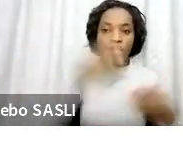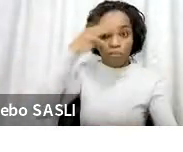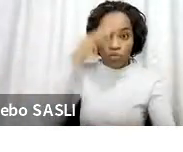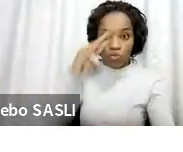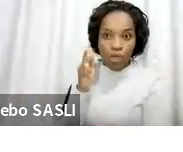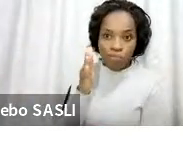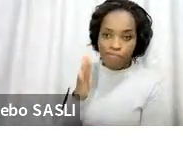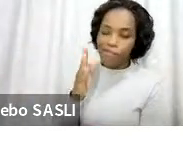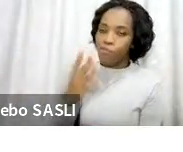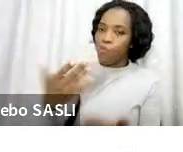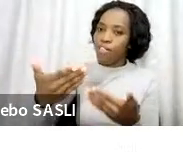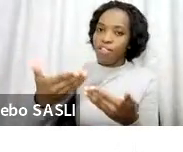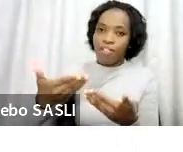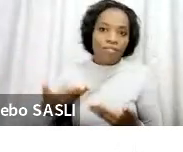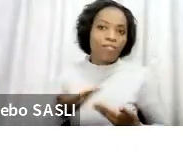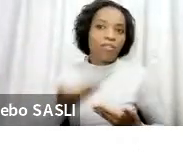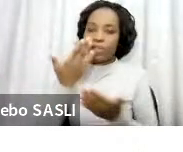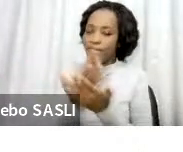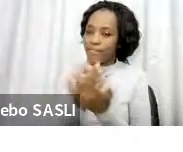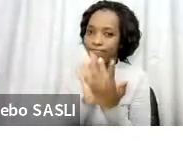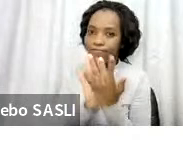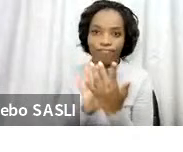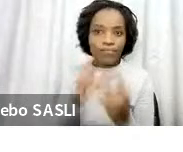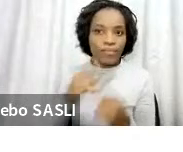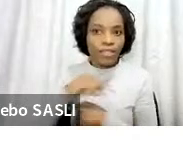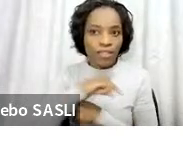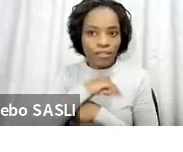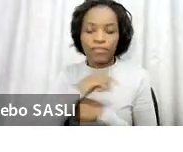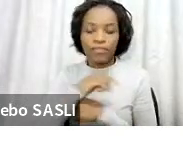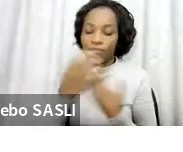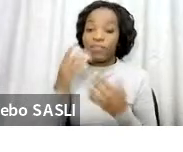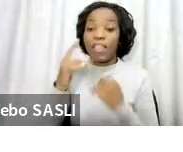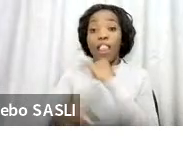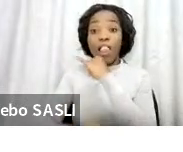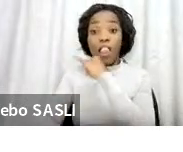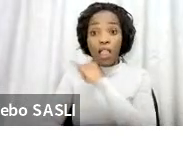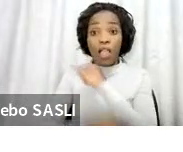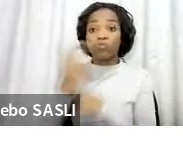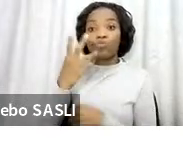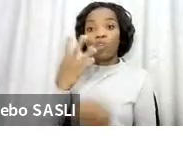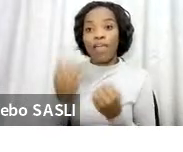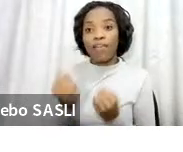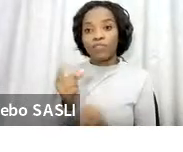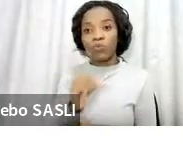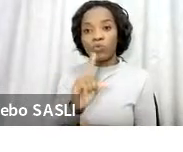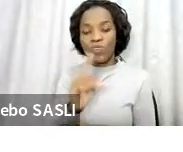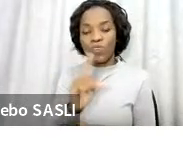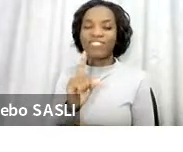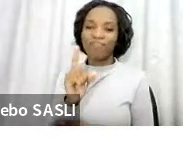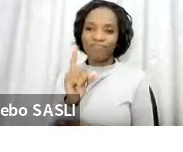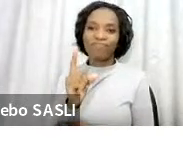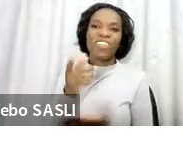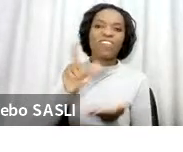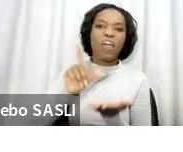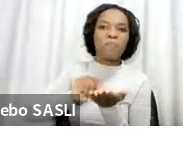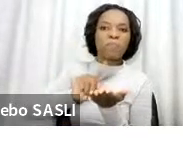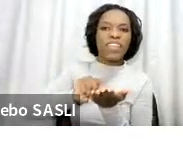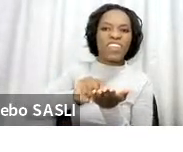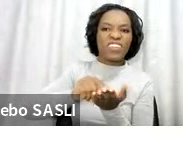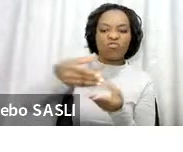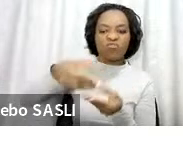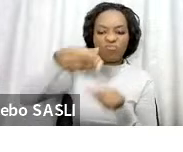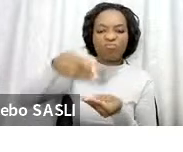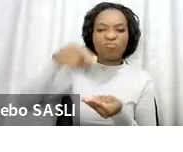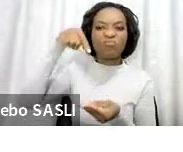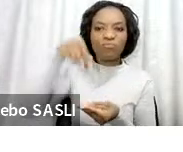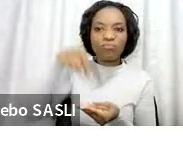You are most welcome to engage with us. And lastly, we also have, a publication that I've indicated earlier as